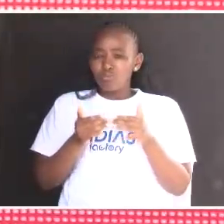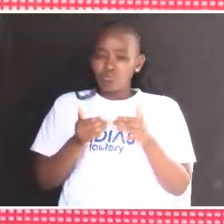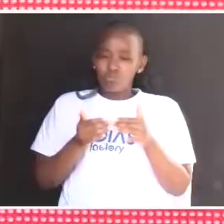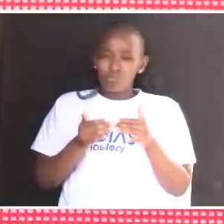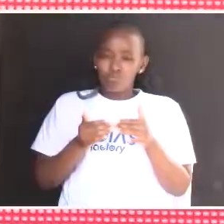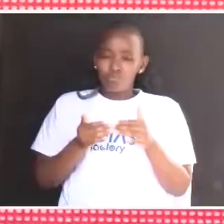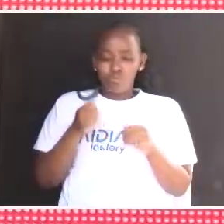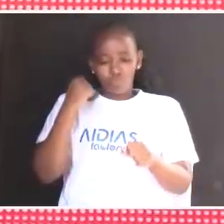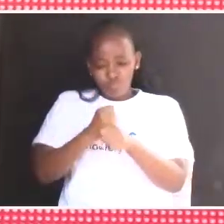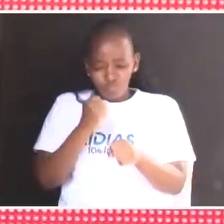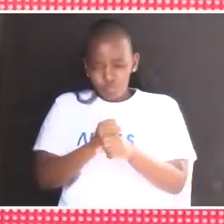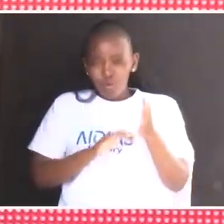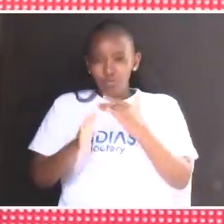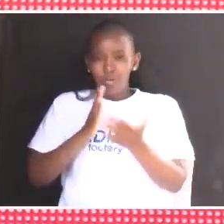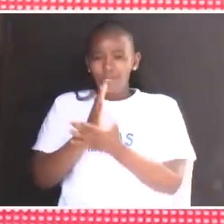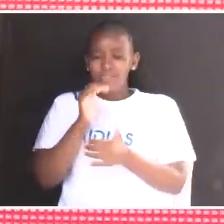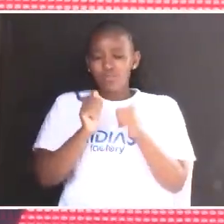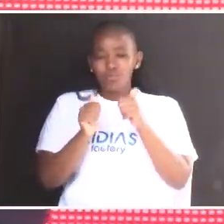out of the country?